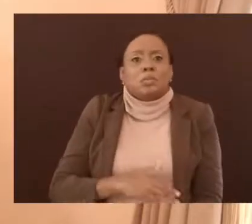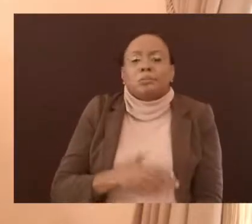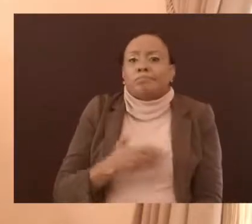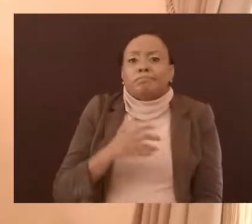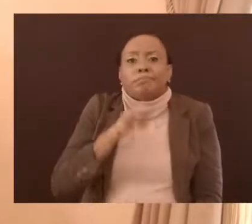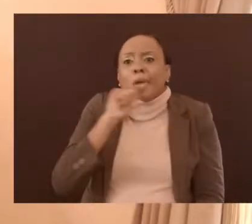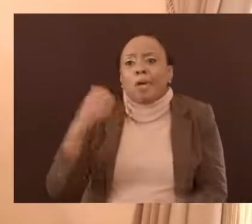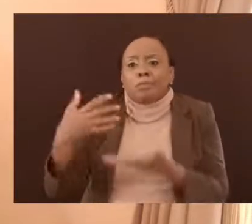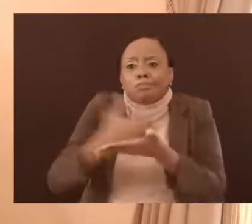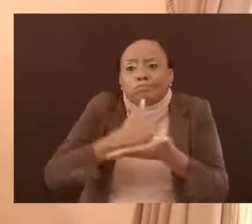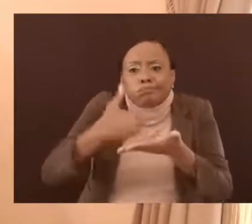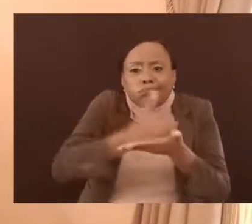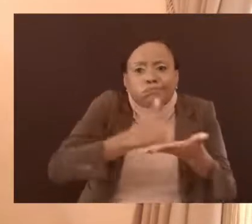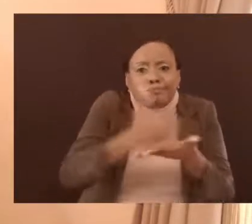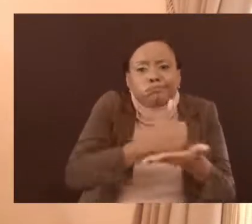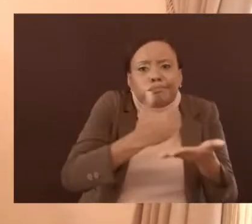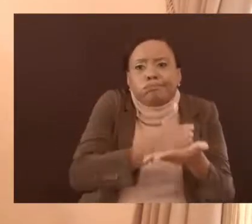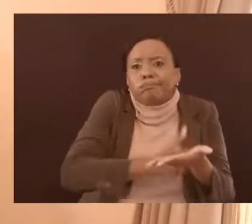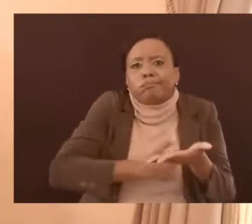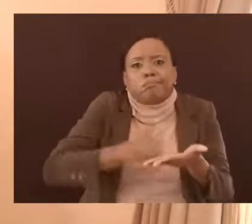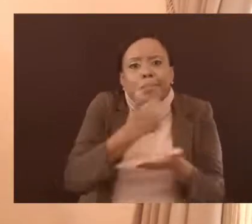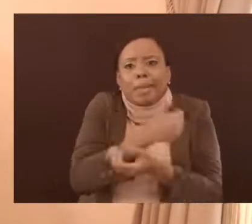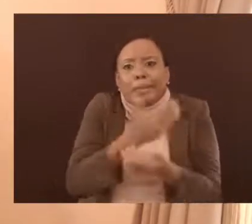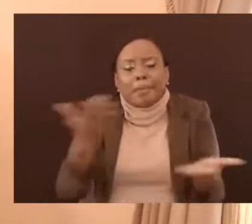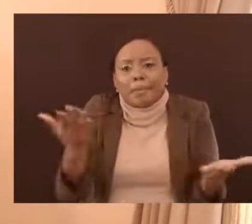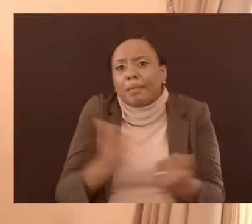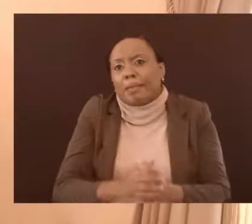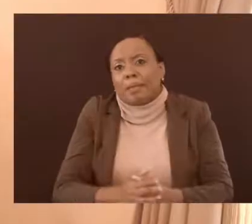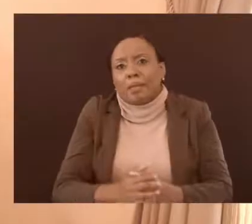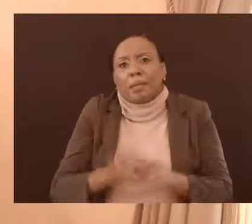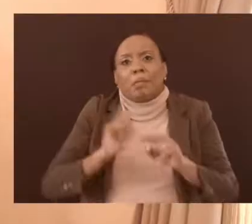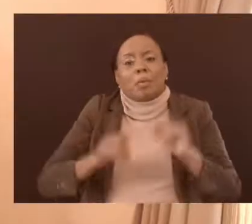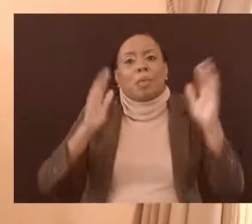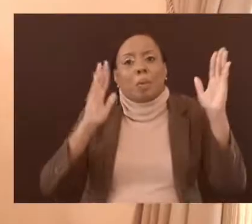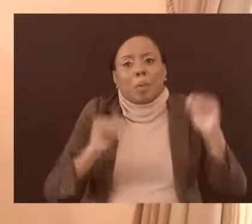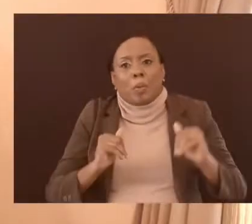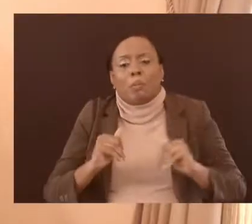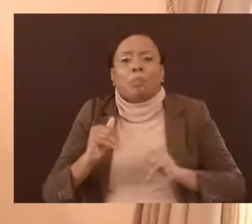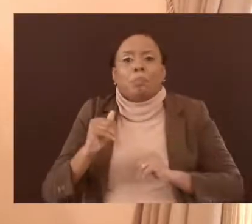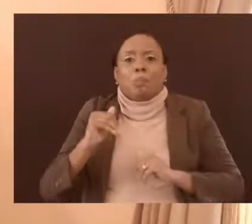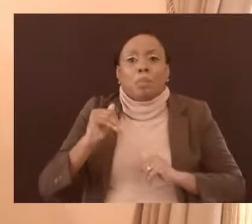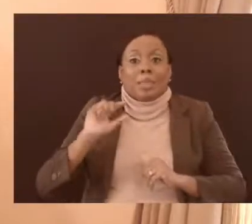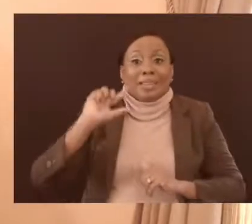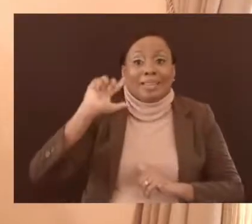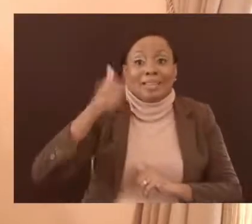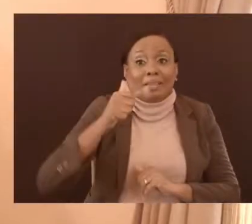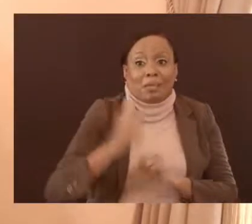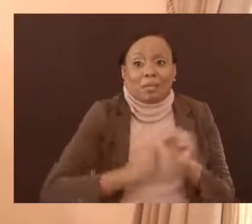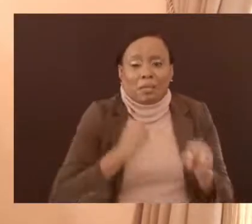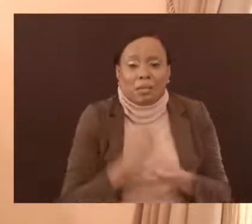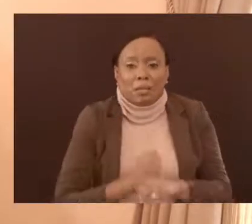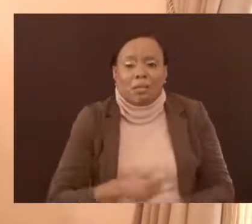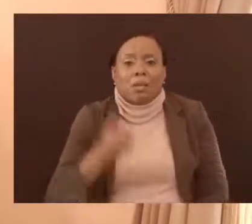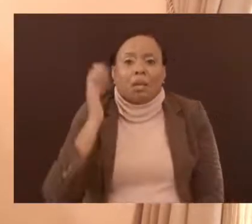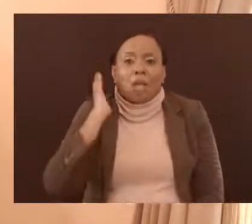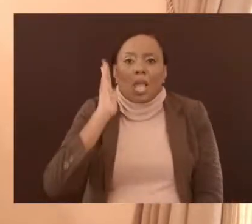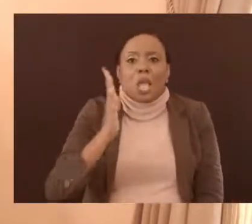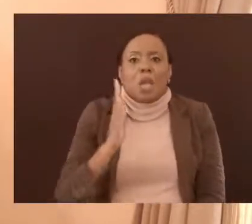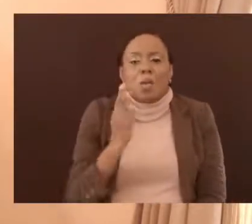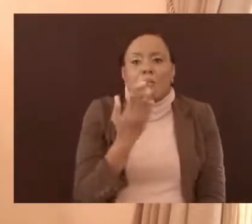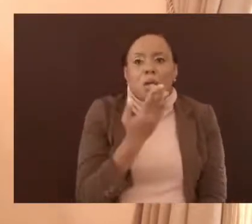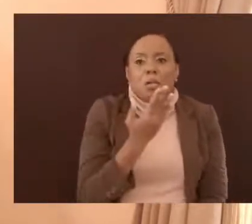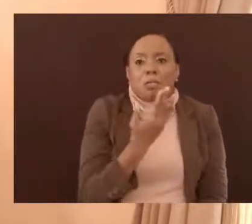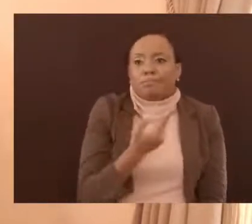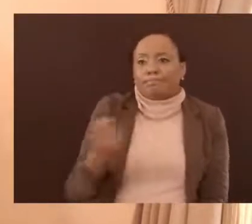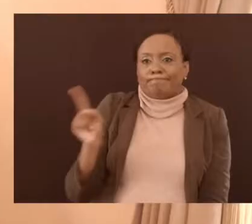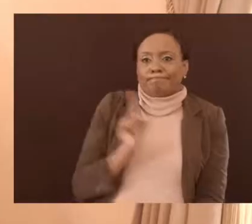hope that during the course of the year, we will be able to come back to you and tell you where we are and